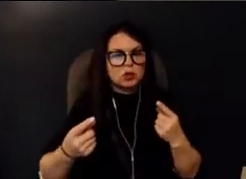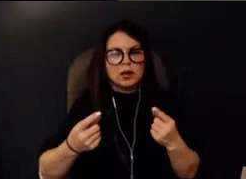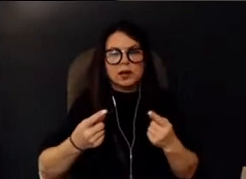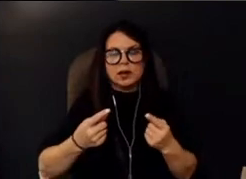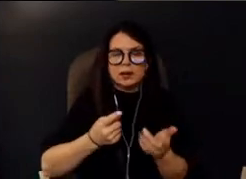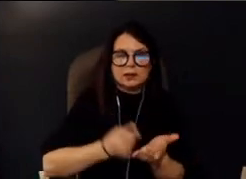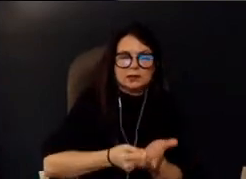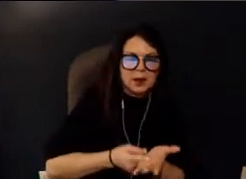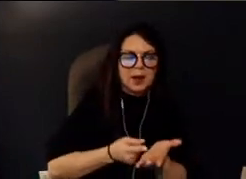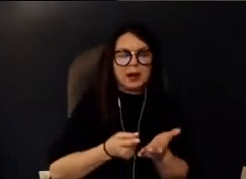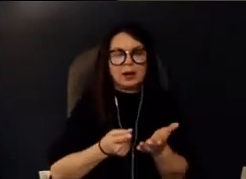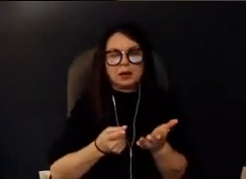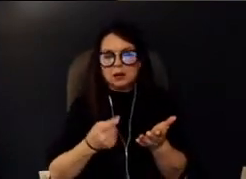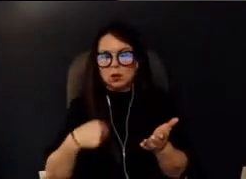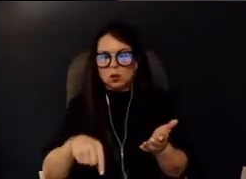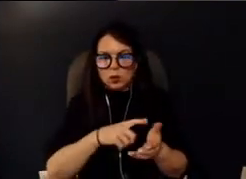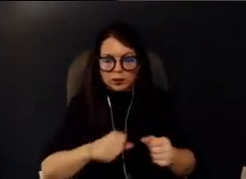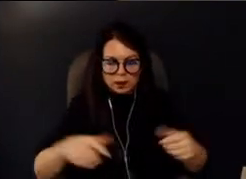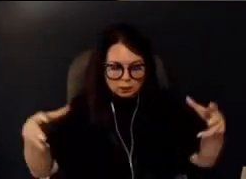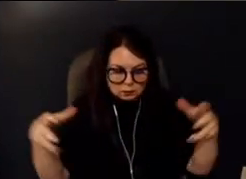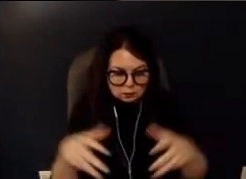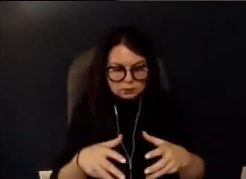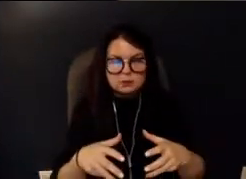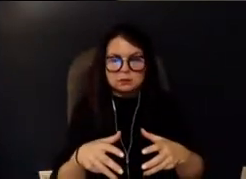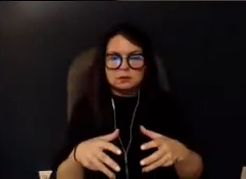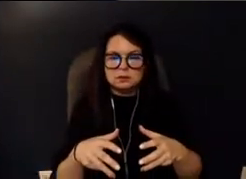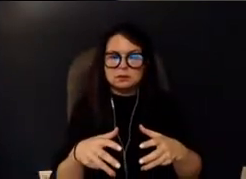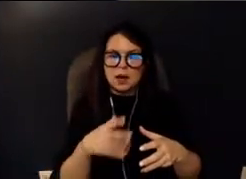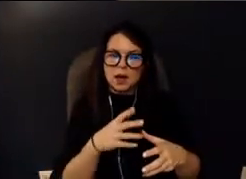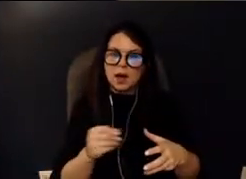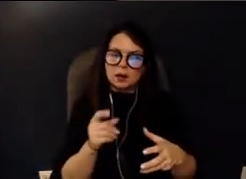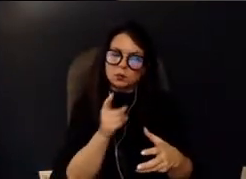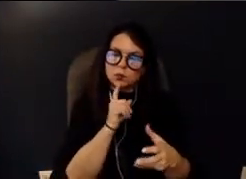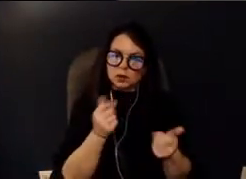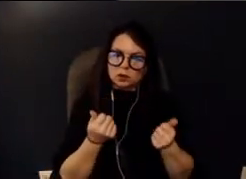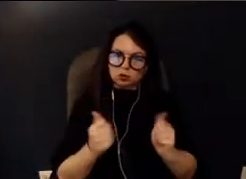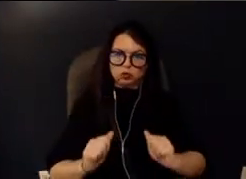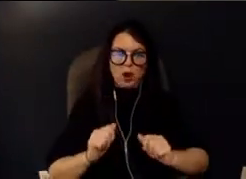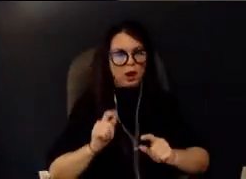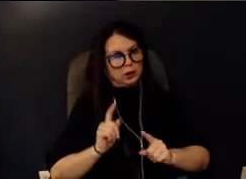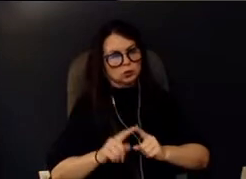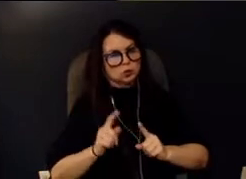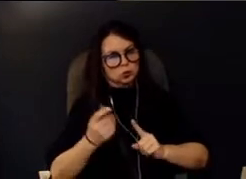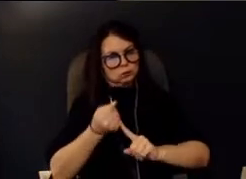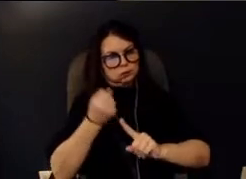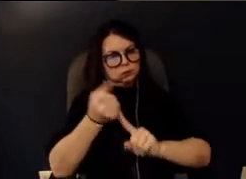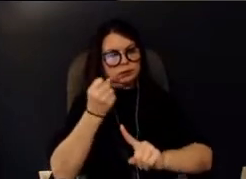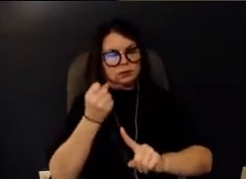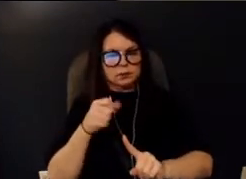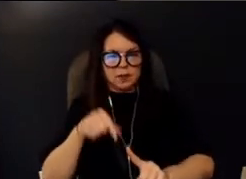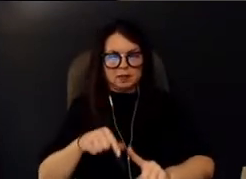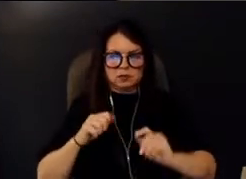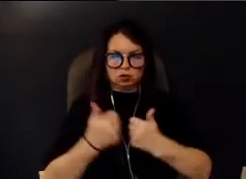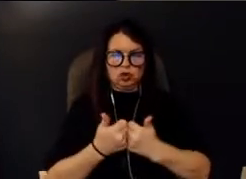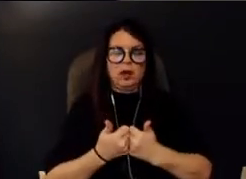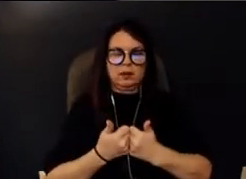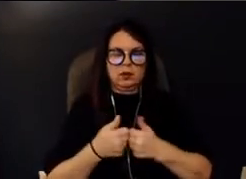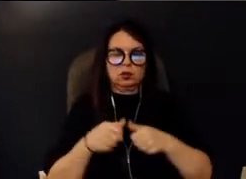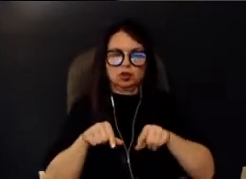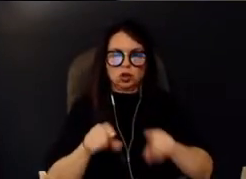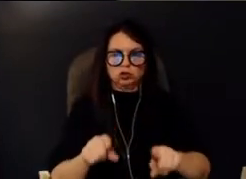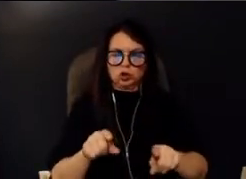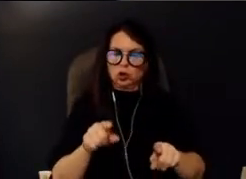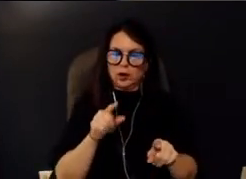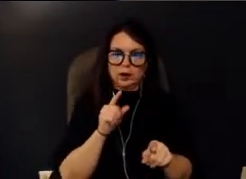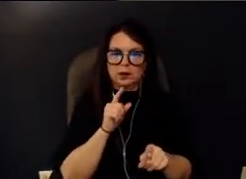together and rise to the challenge of governing in this unprecedented time. So I think the City Council has really stepped up